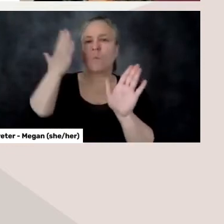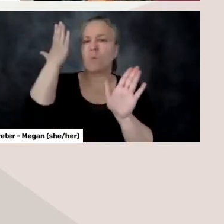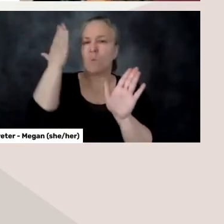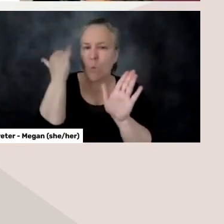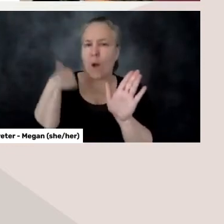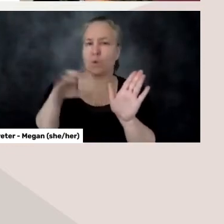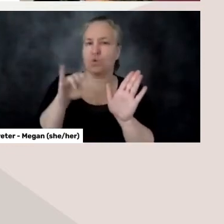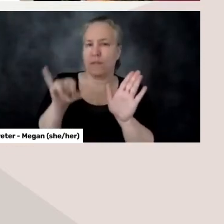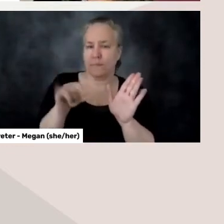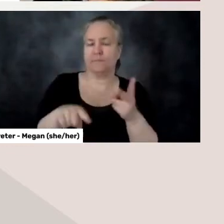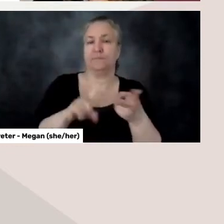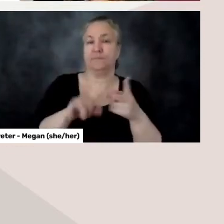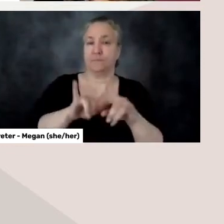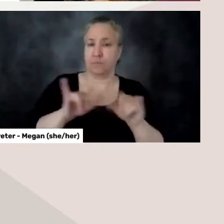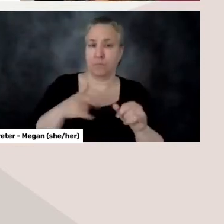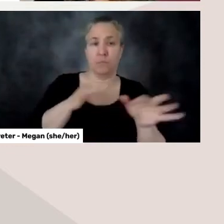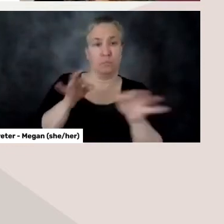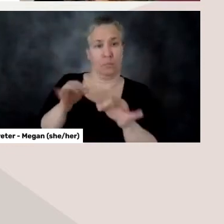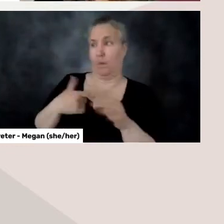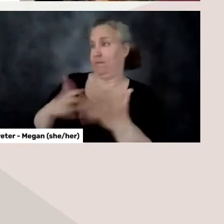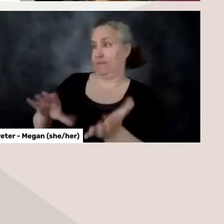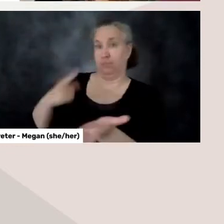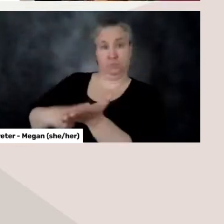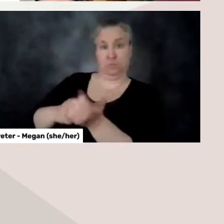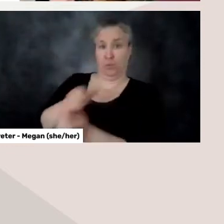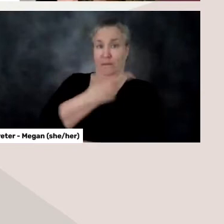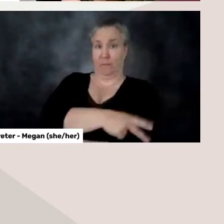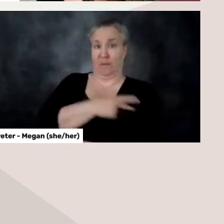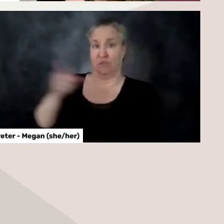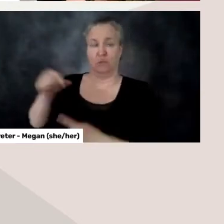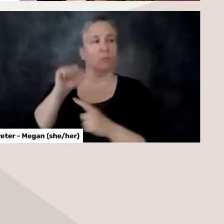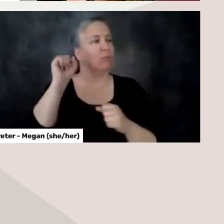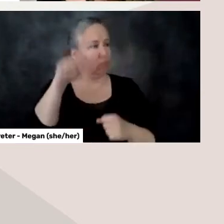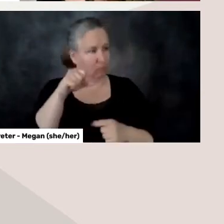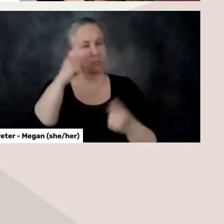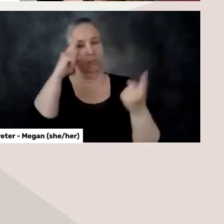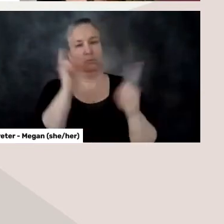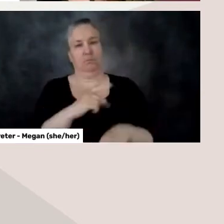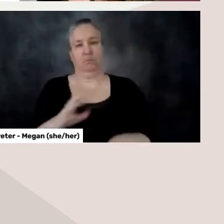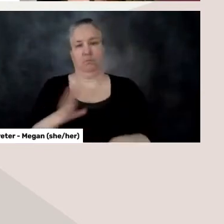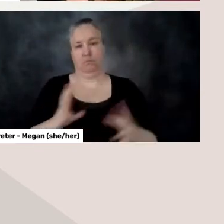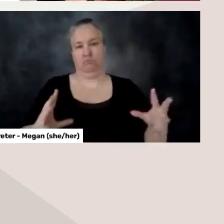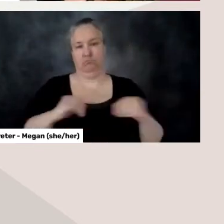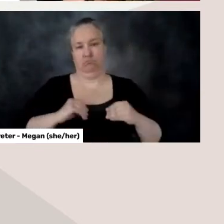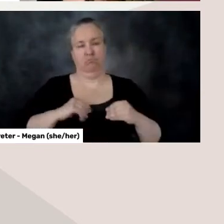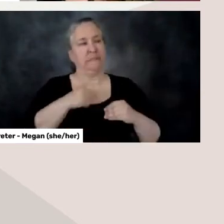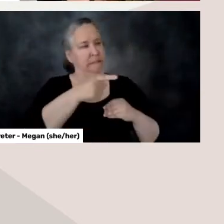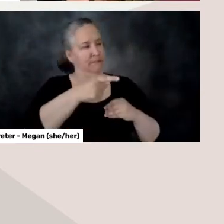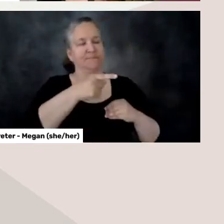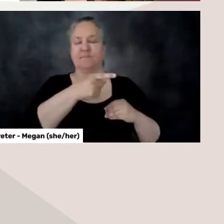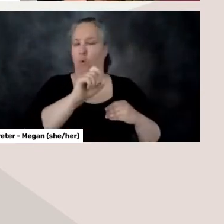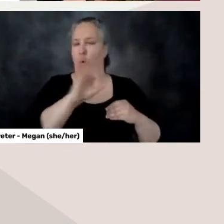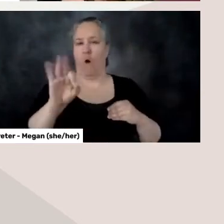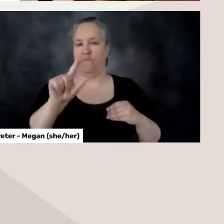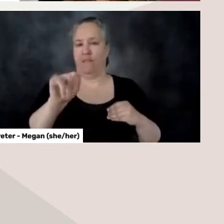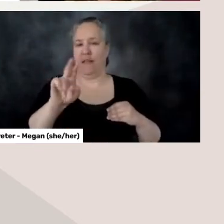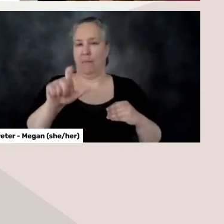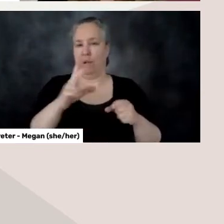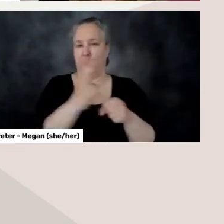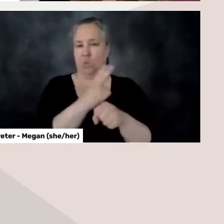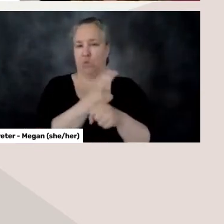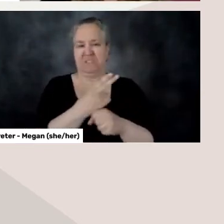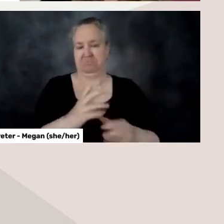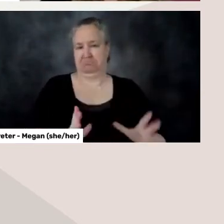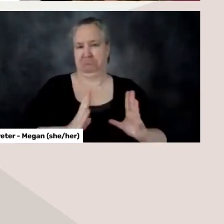and to also explain that we discuss this with our patient, and our patient is in agreement with the fact that this is an off-label use. And